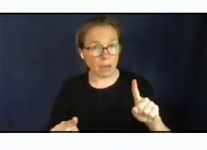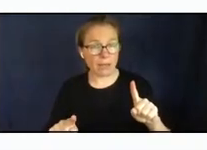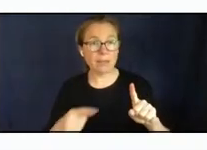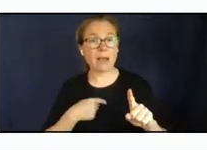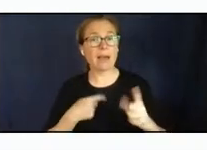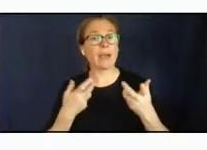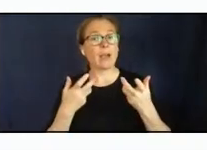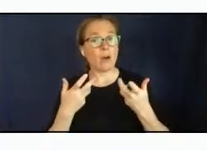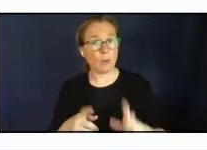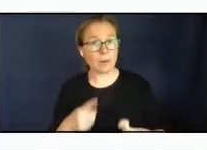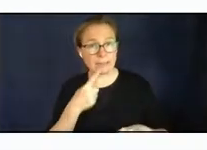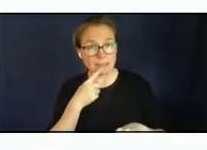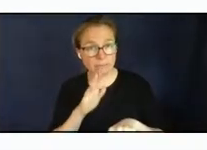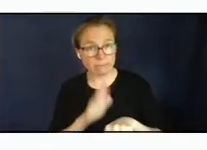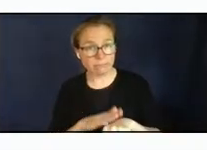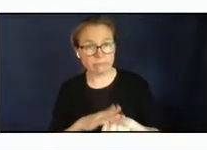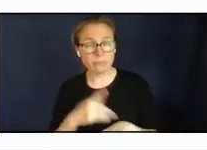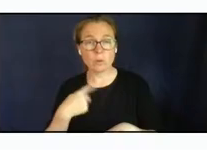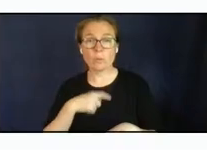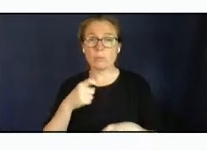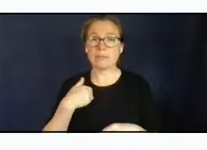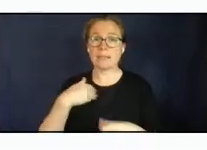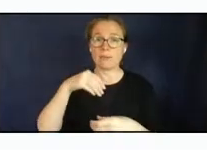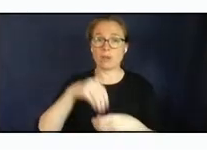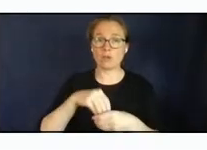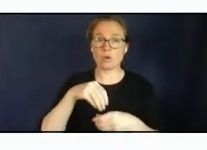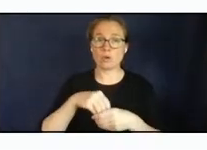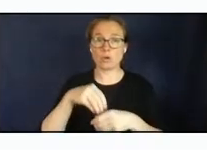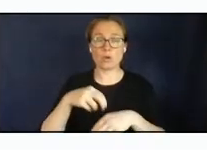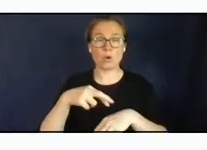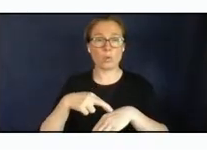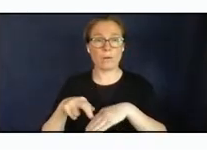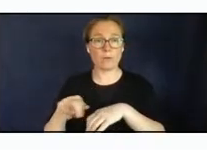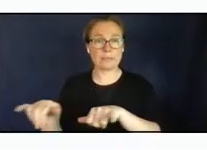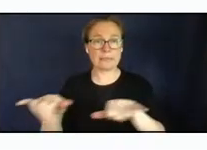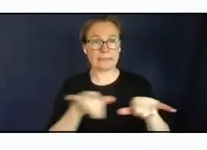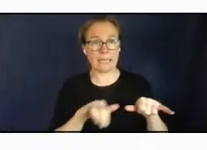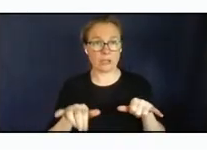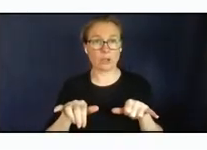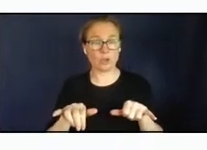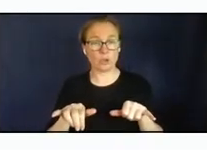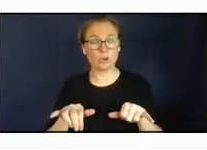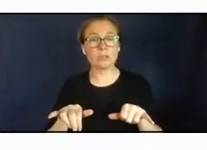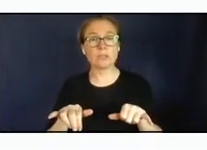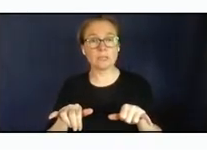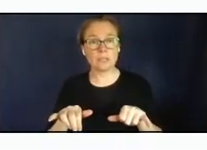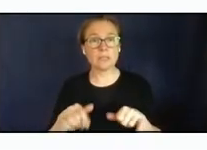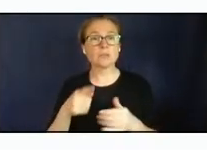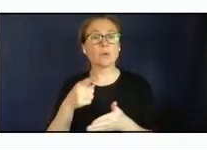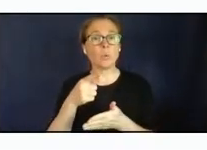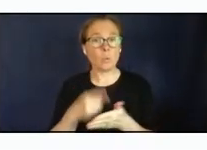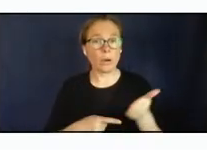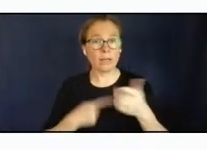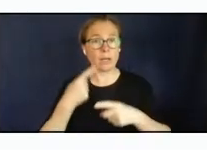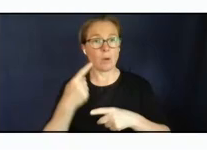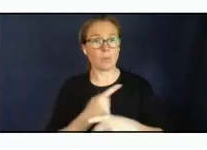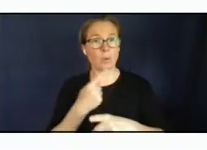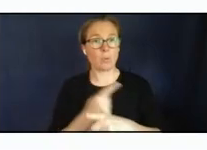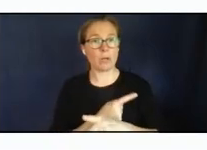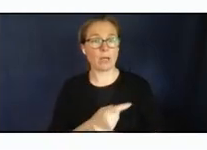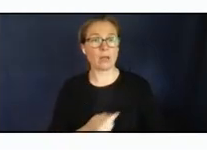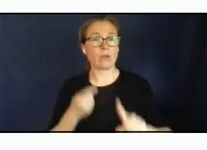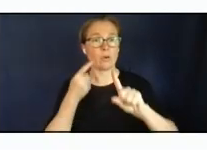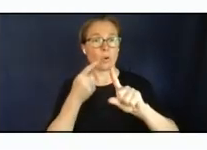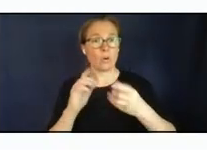us having internal reference standard involving the Senate and others as to what is the appropriate benchmark. And one